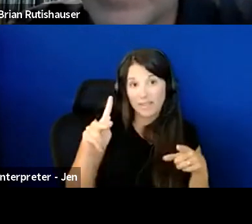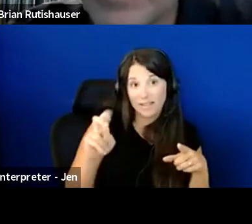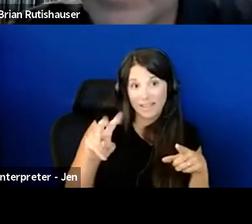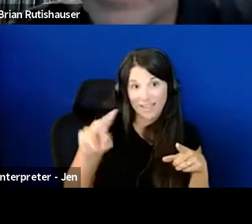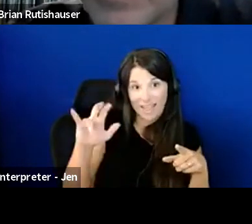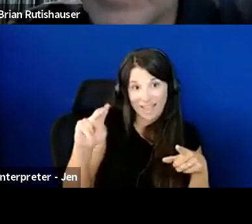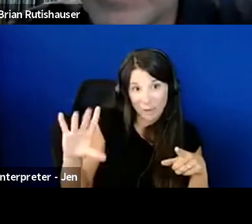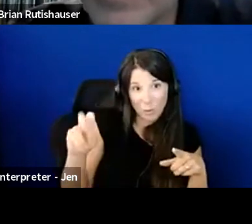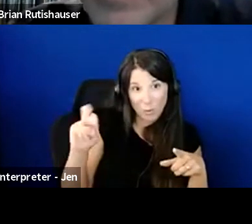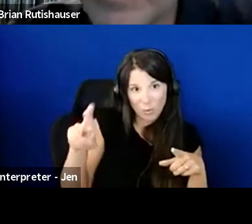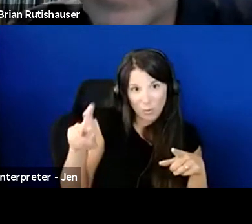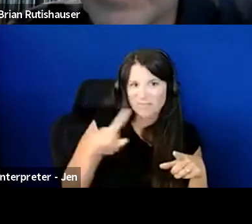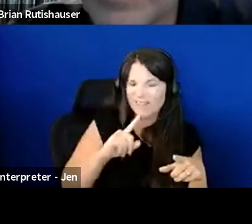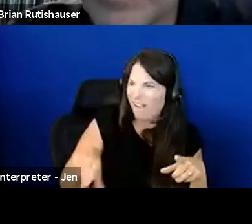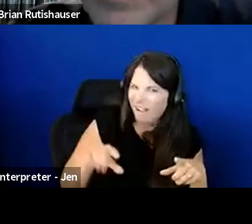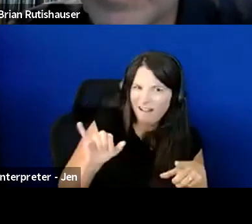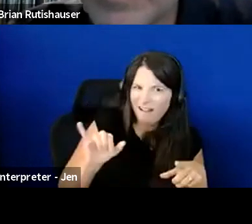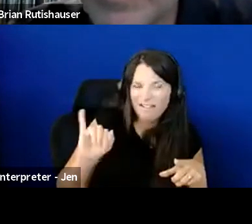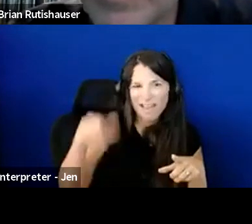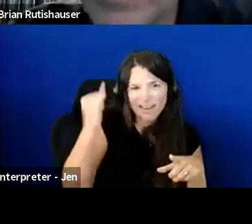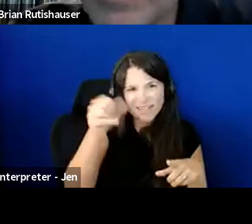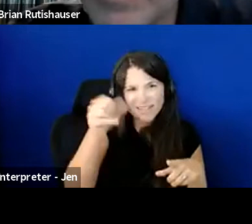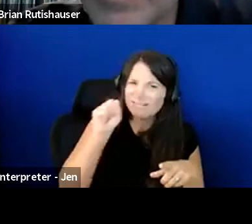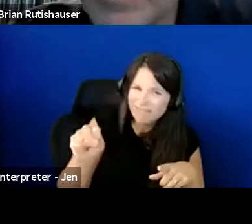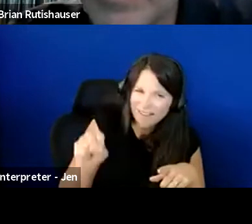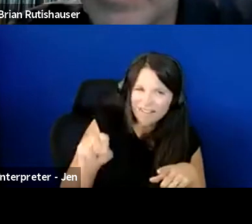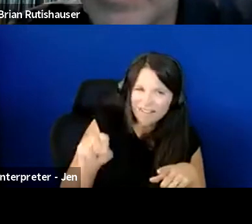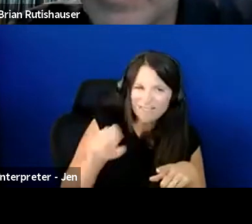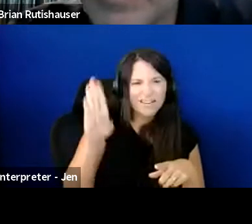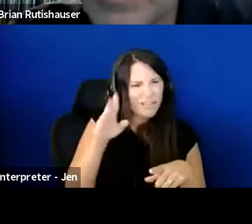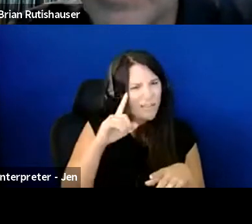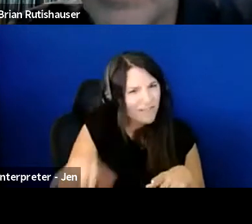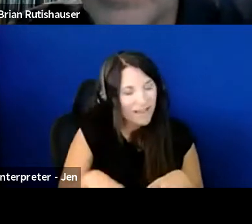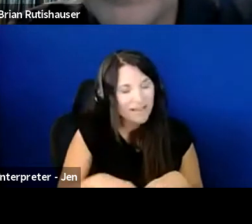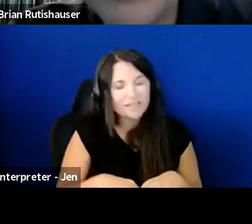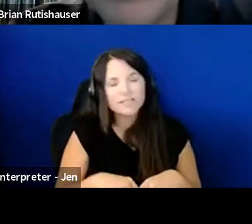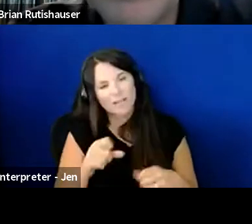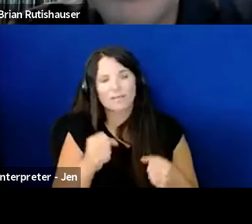did that. I never thought of that. And so just all of that. But